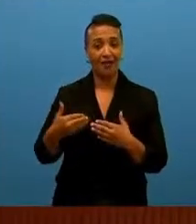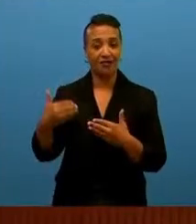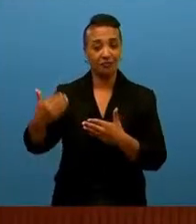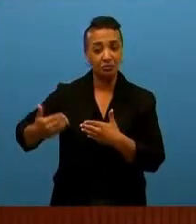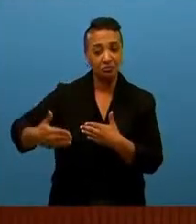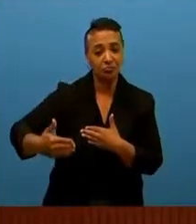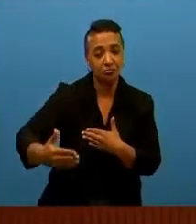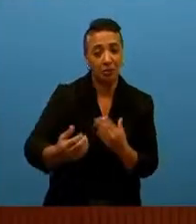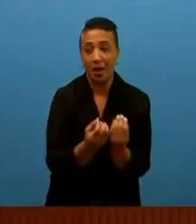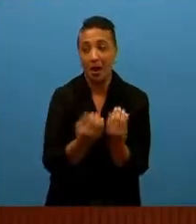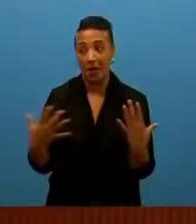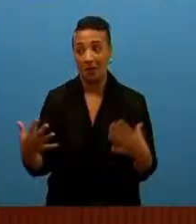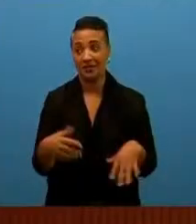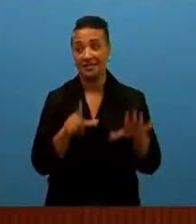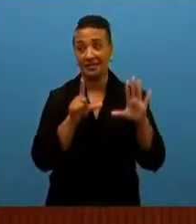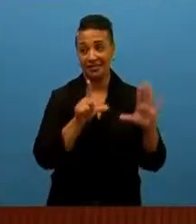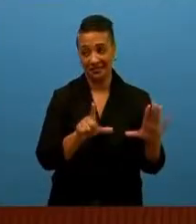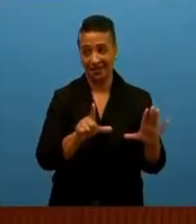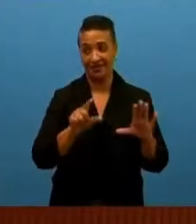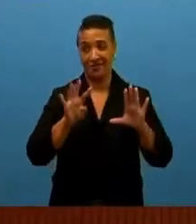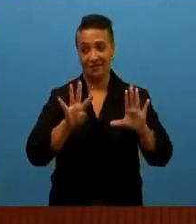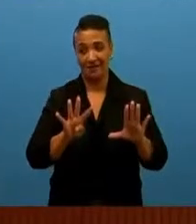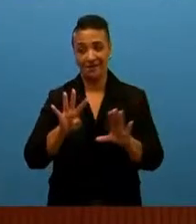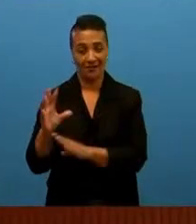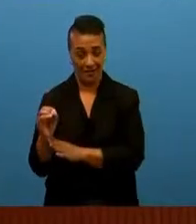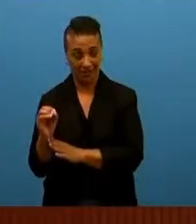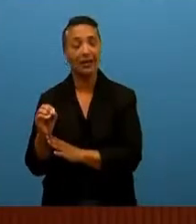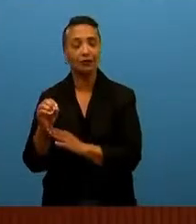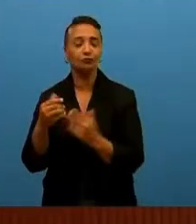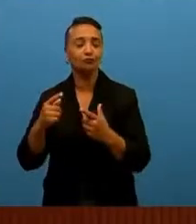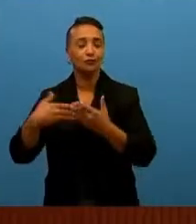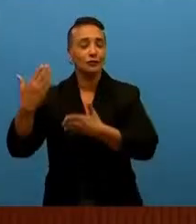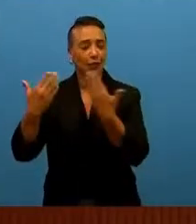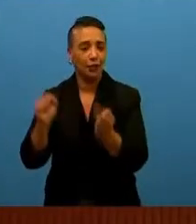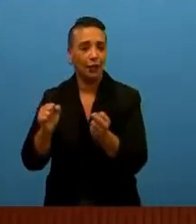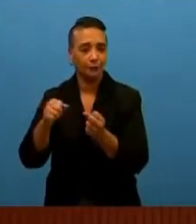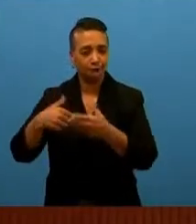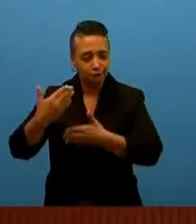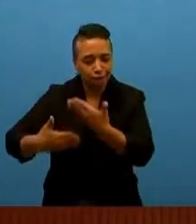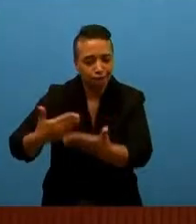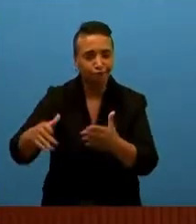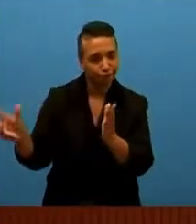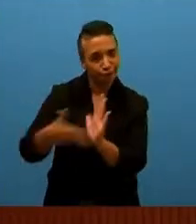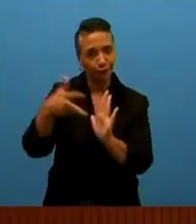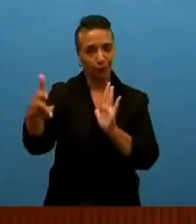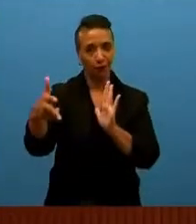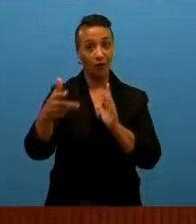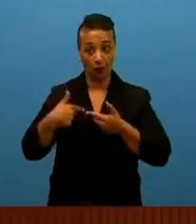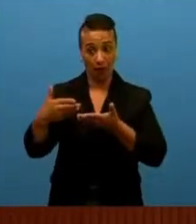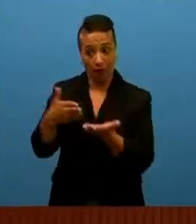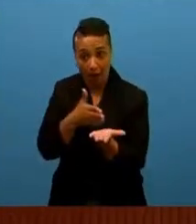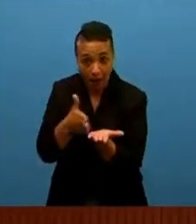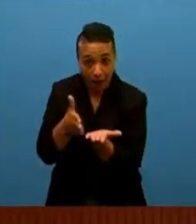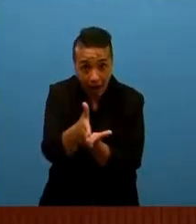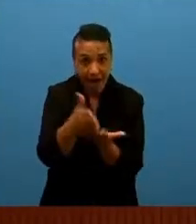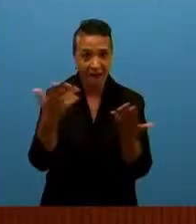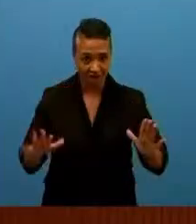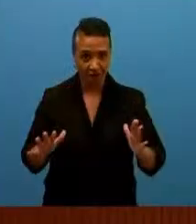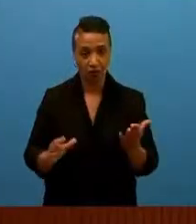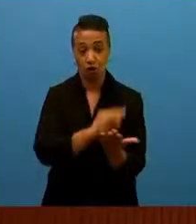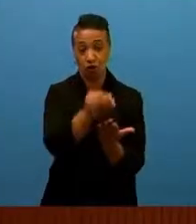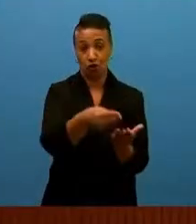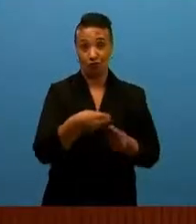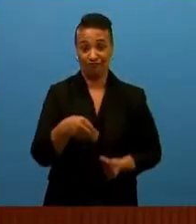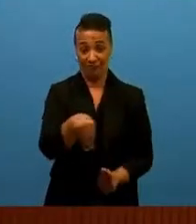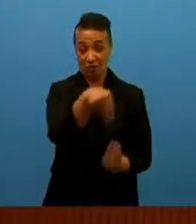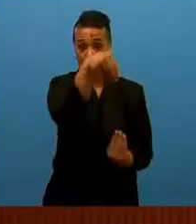is not pressure for its own sake. This is history calling. The pathway is already mapped. The Alta Outcome document pointed